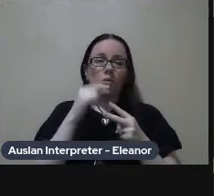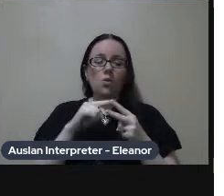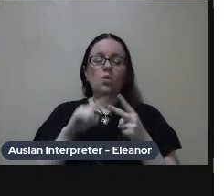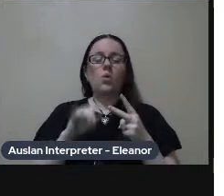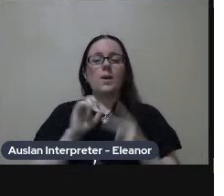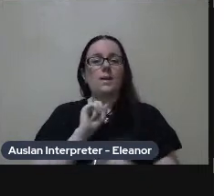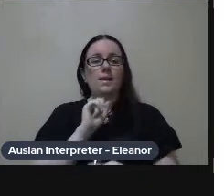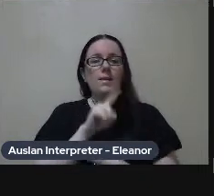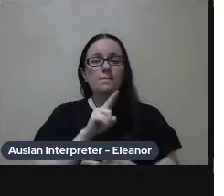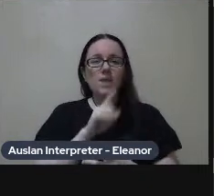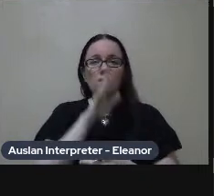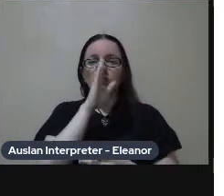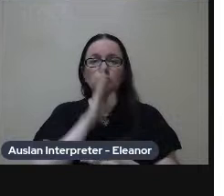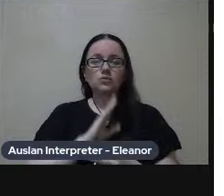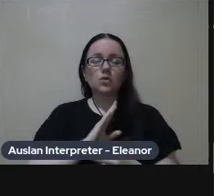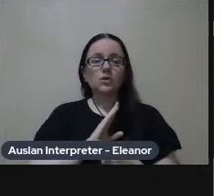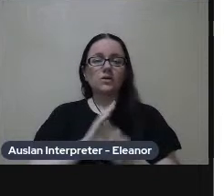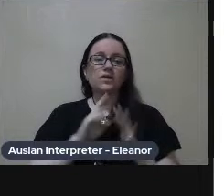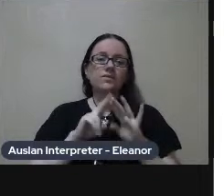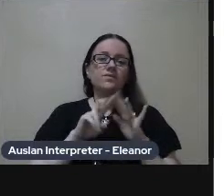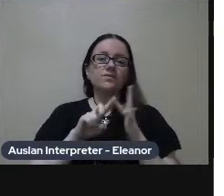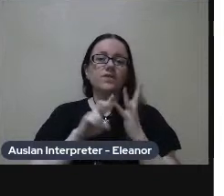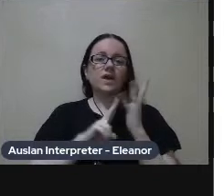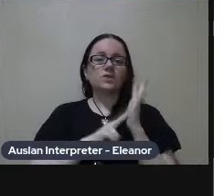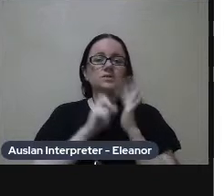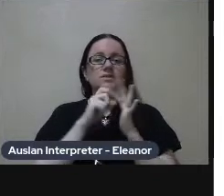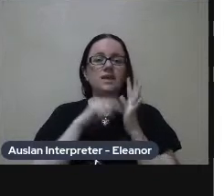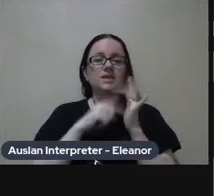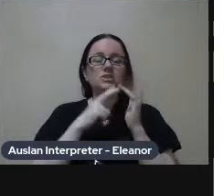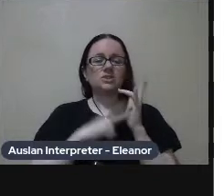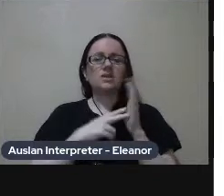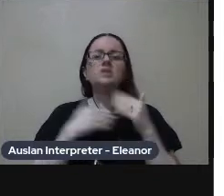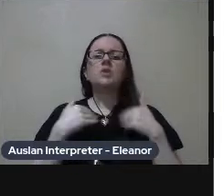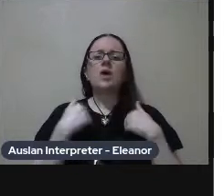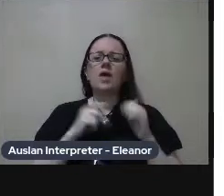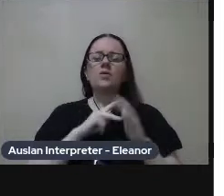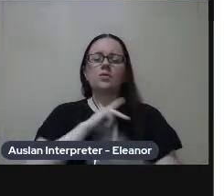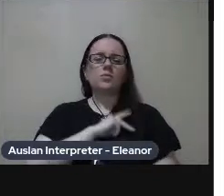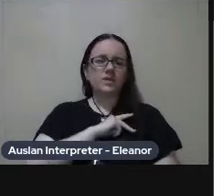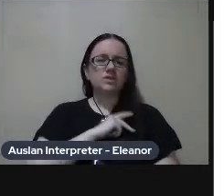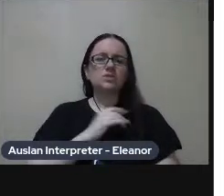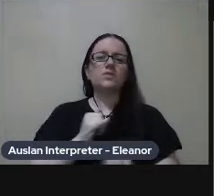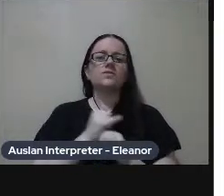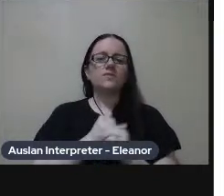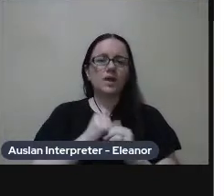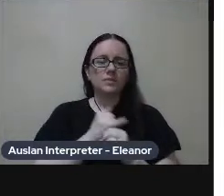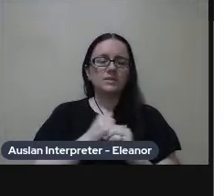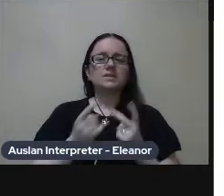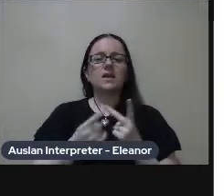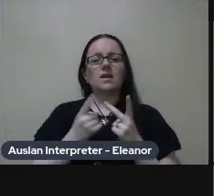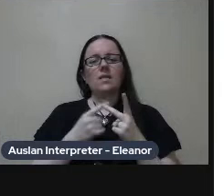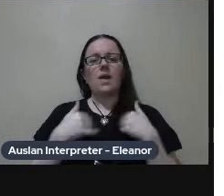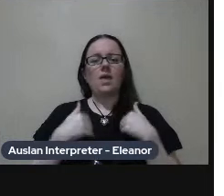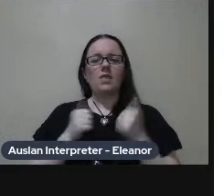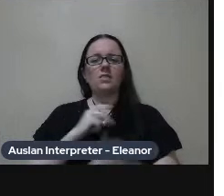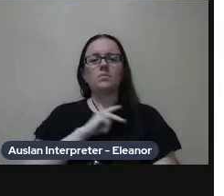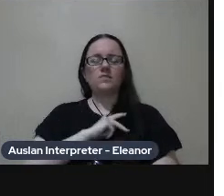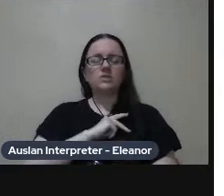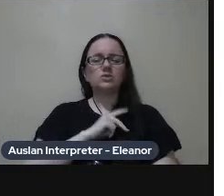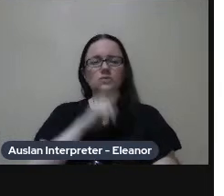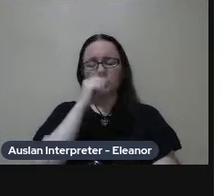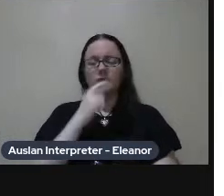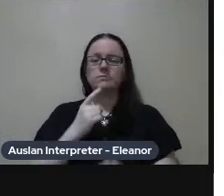that you might have. There's a team of health professionals, pharmacists, and allied health that can address any sort